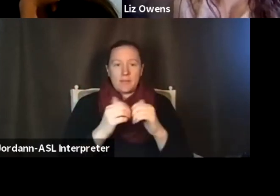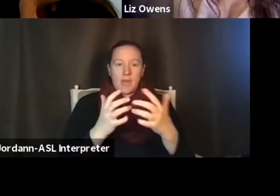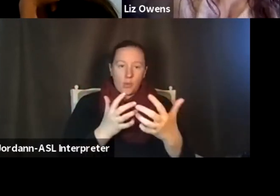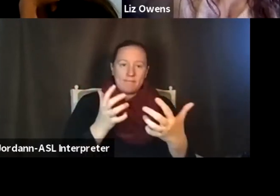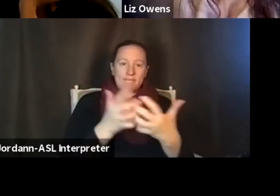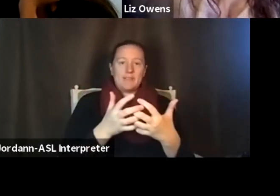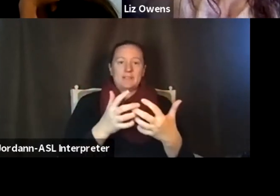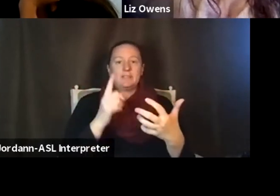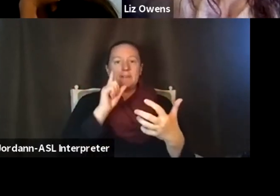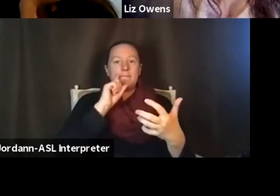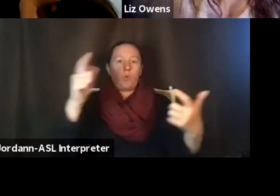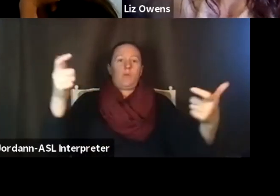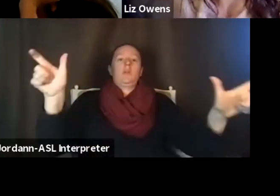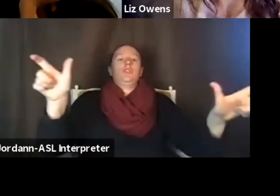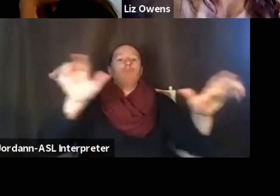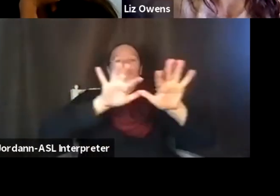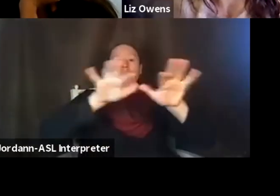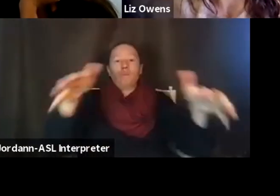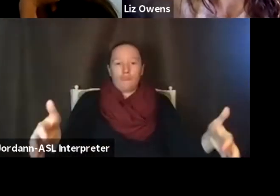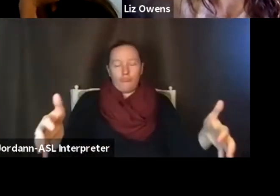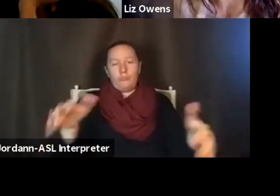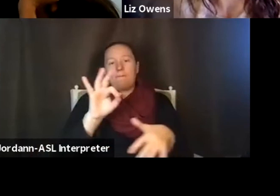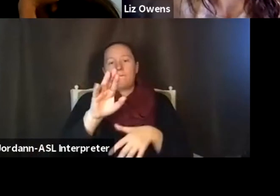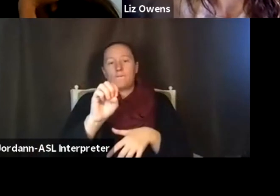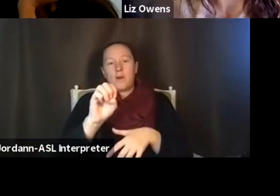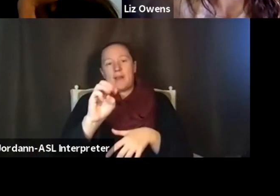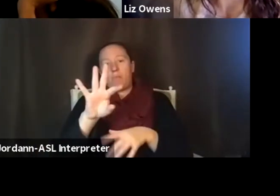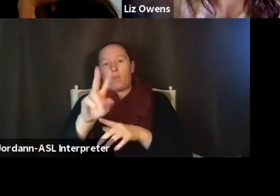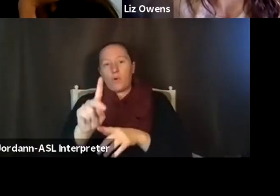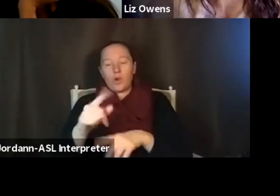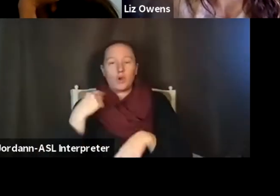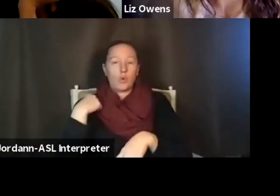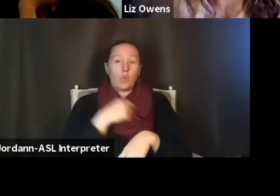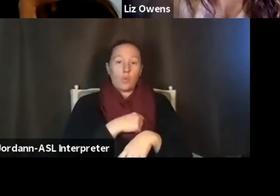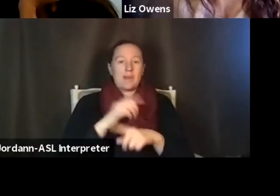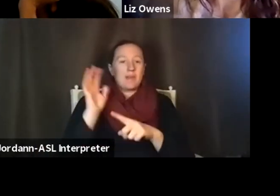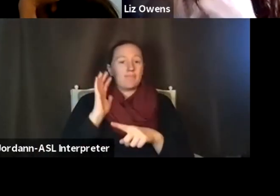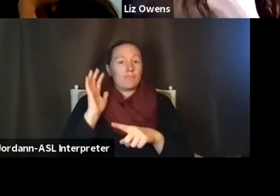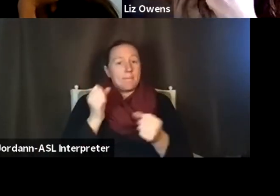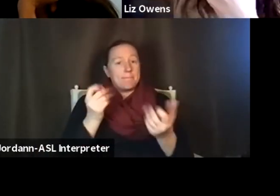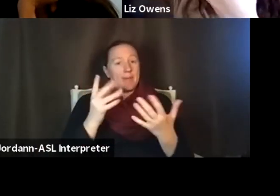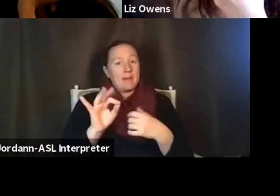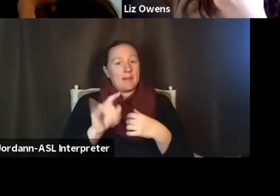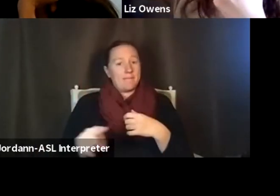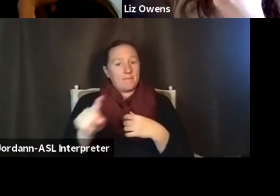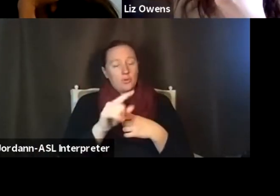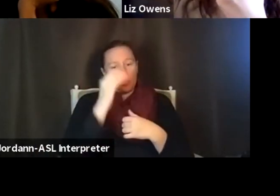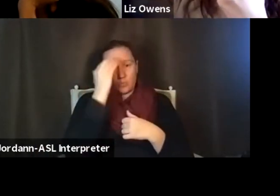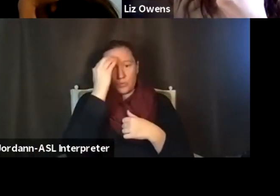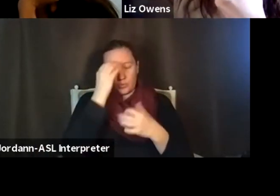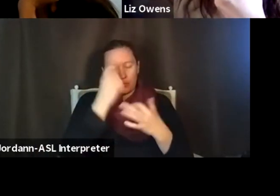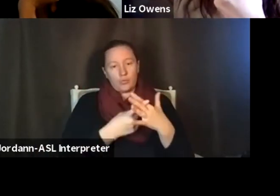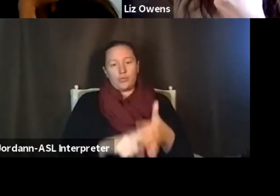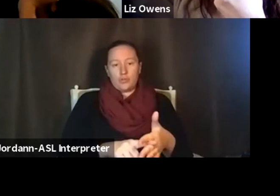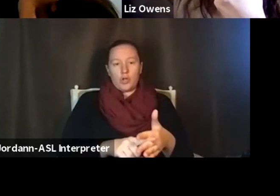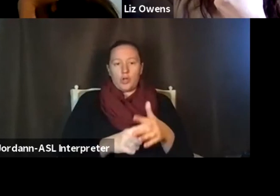larger framework. And so we had previously, many of you know, started down the path